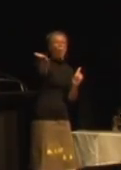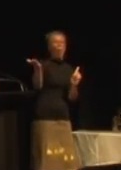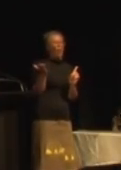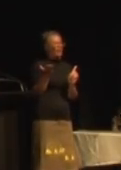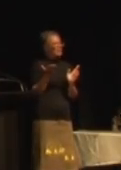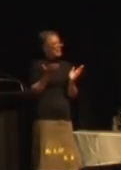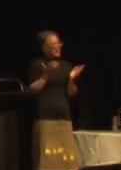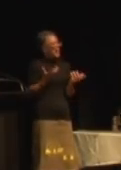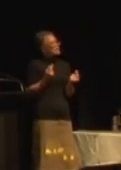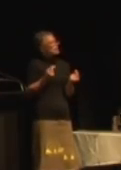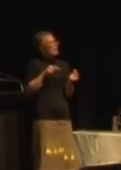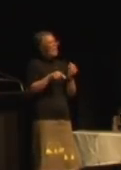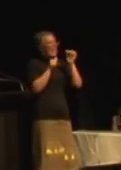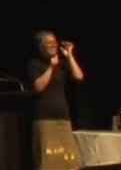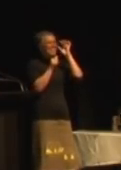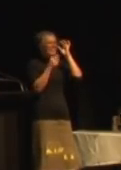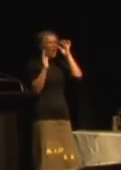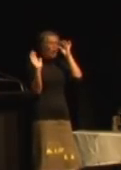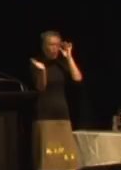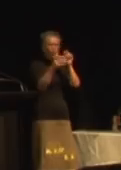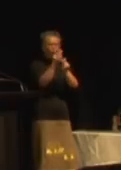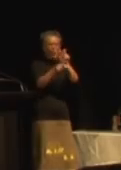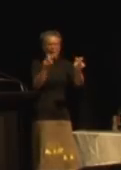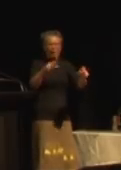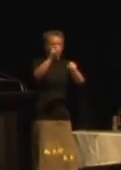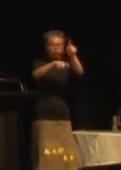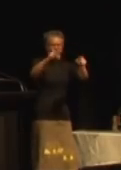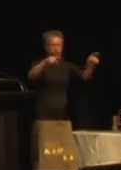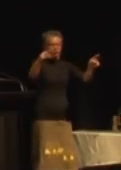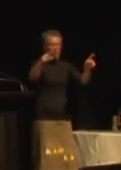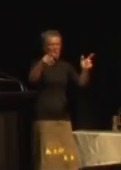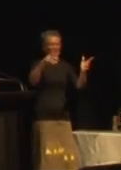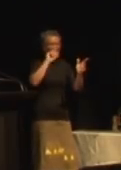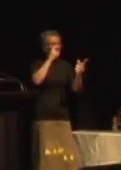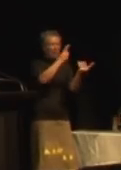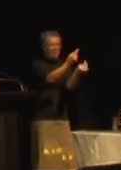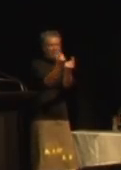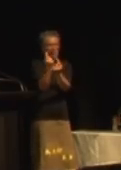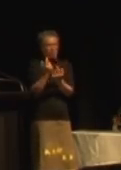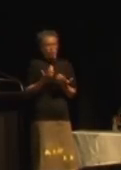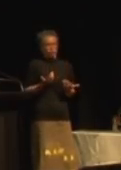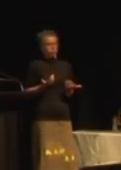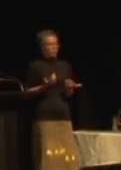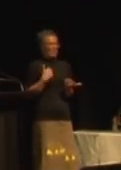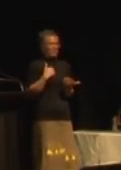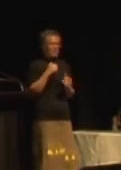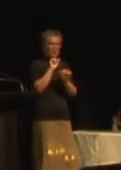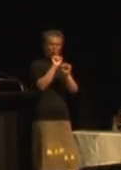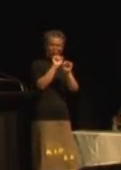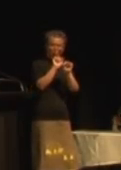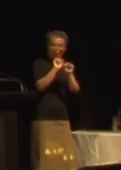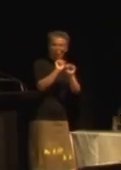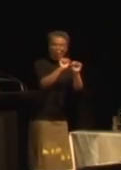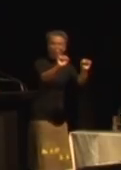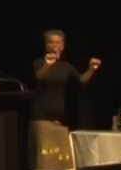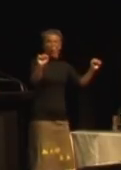everyone at the table helping us build these products? It's not just about diversity, but people need to feel they can bring their whole selves to the